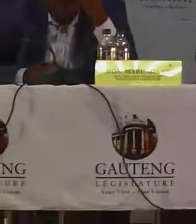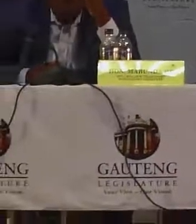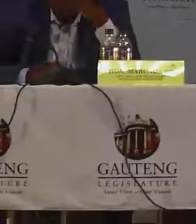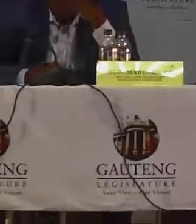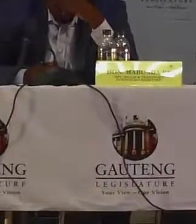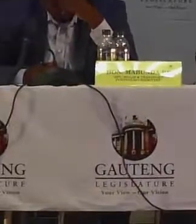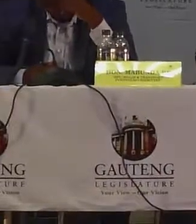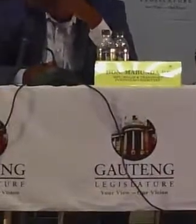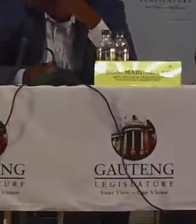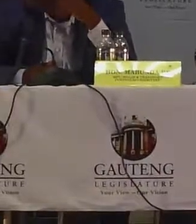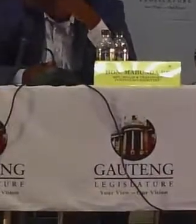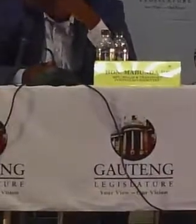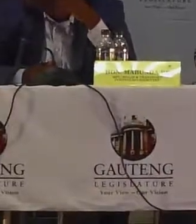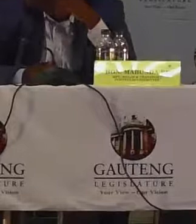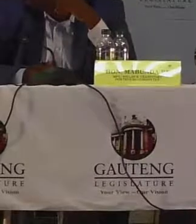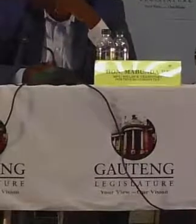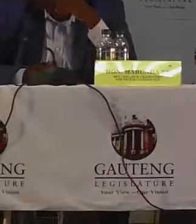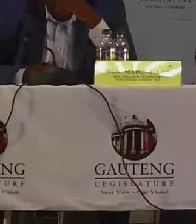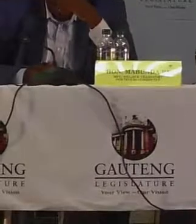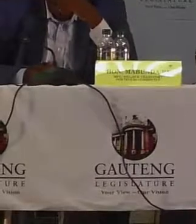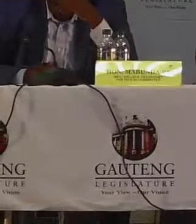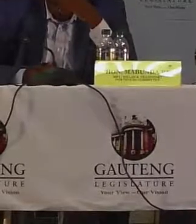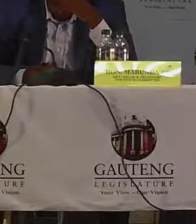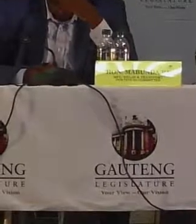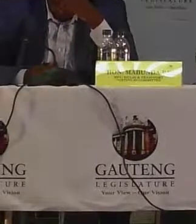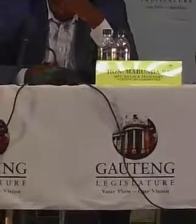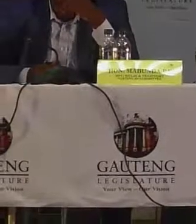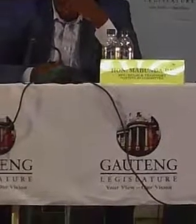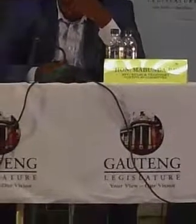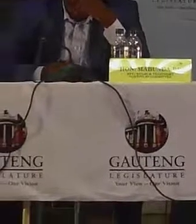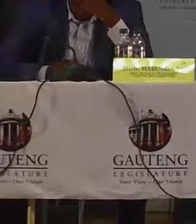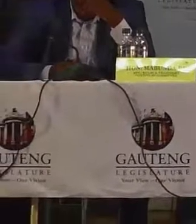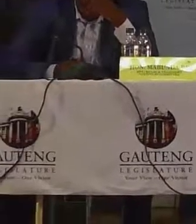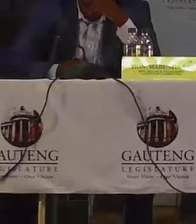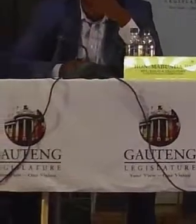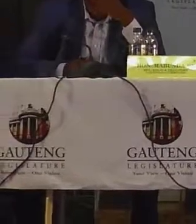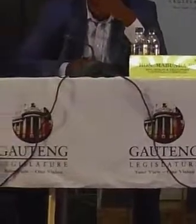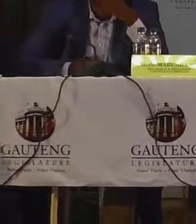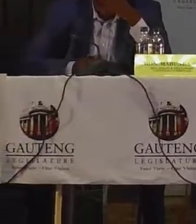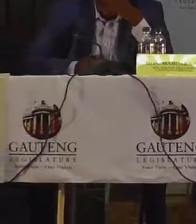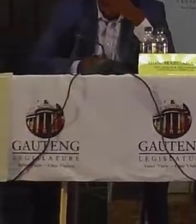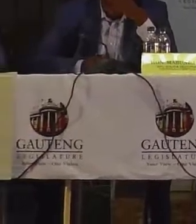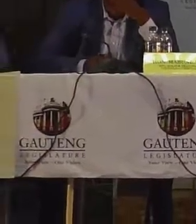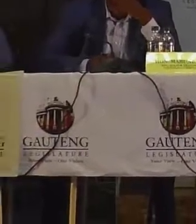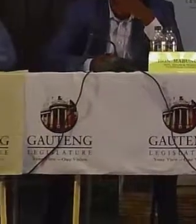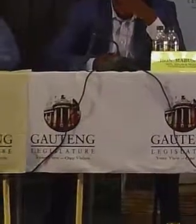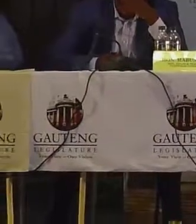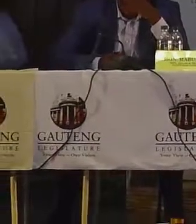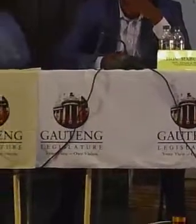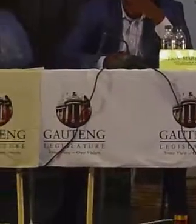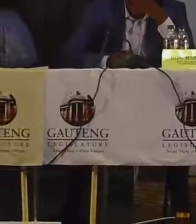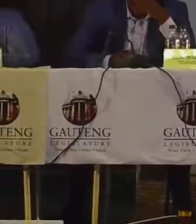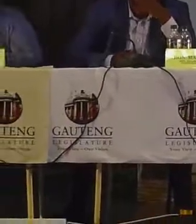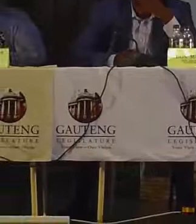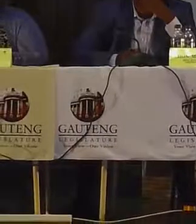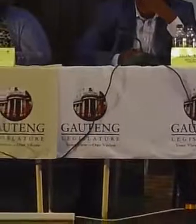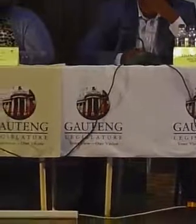Chairperson, just Is that Member Dolly Ledwaba? Member Kekana?